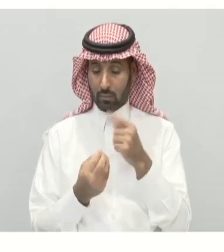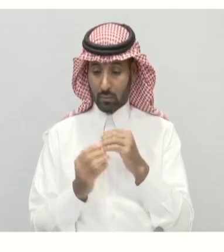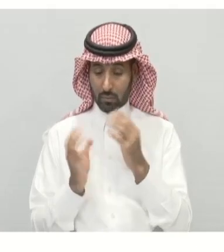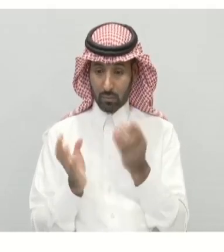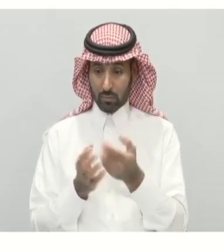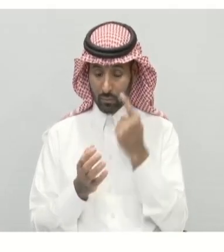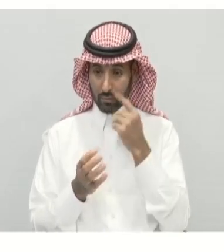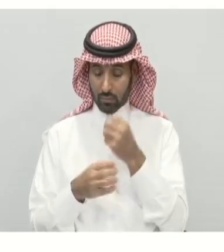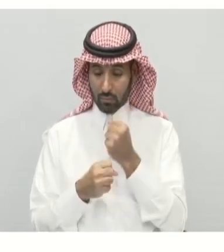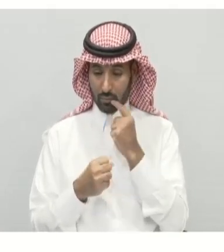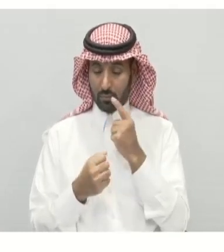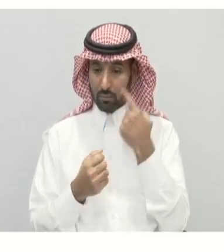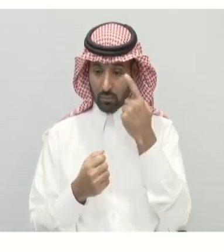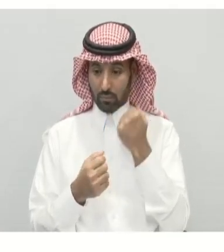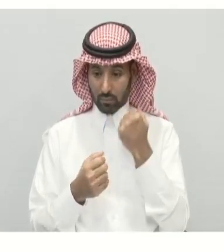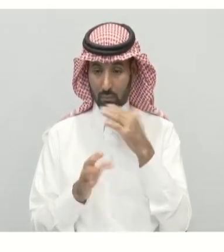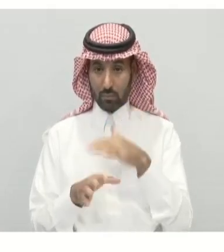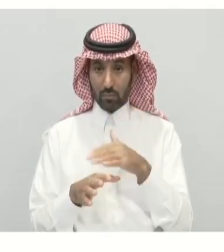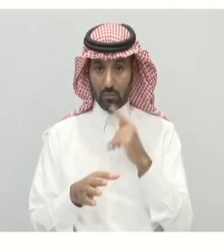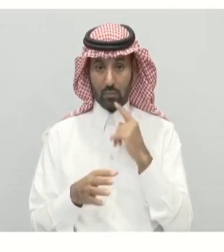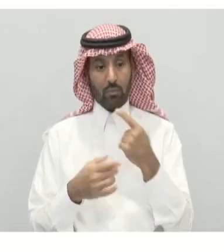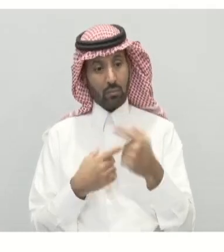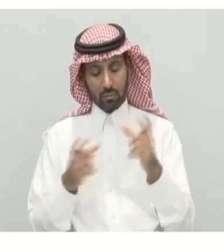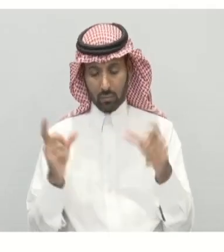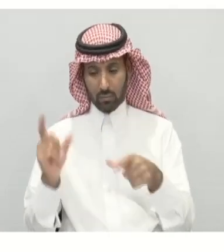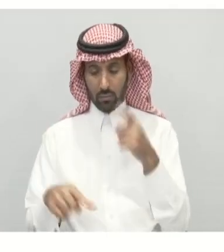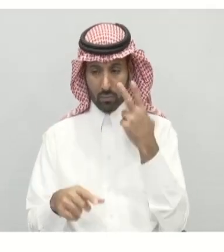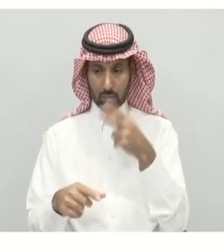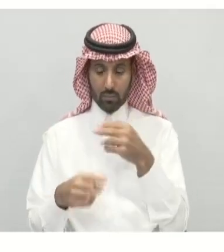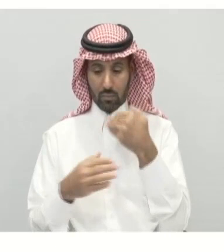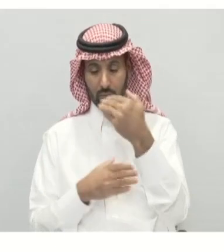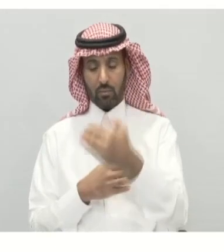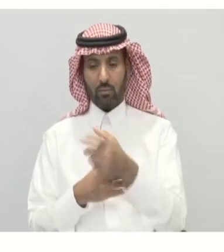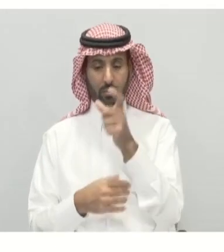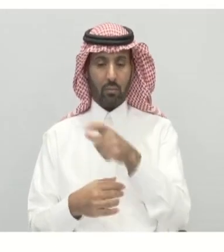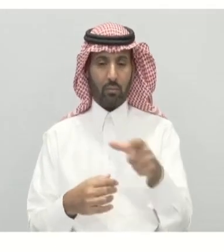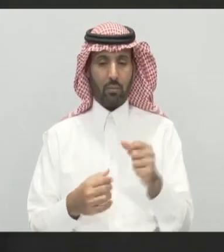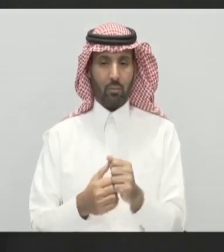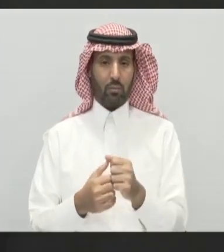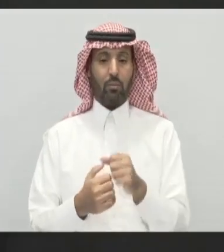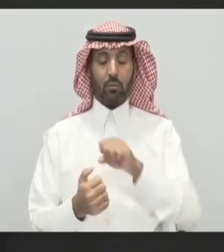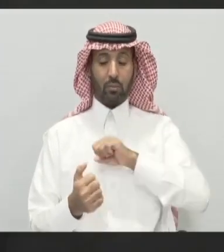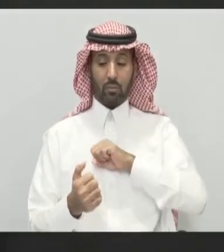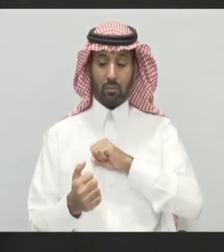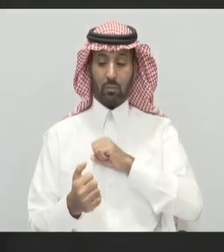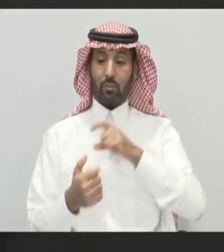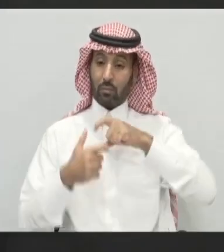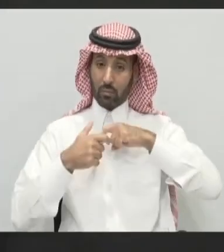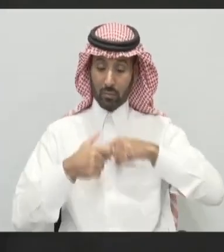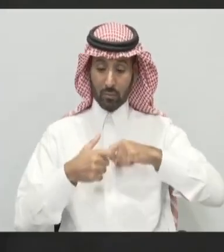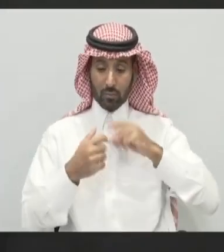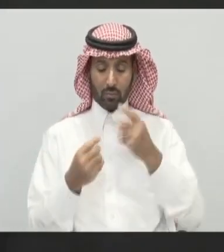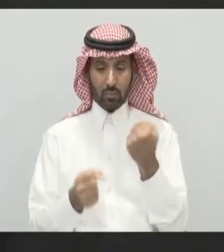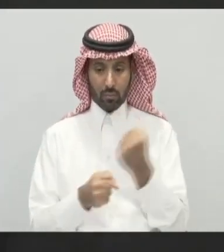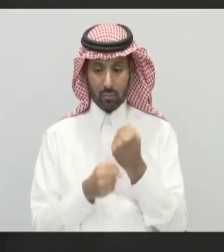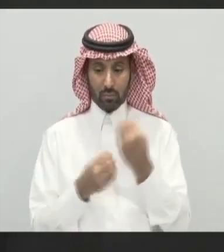a safe place to live in if everyone looks out for himself. We have to cooperate to